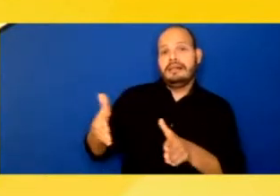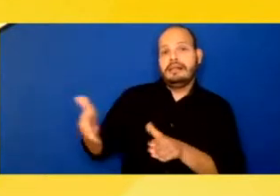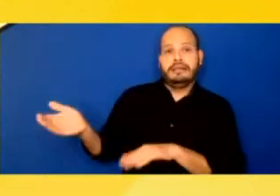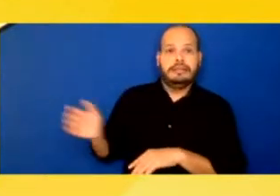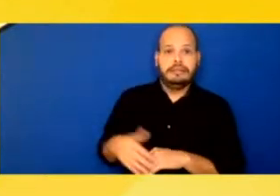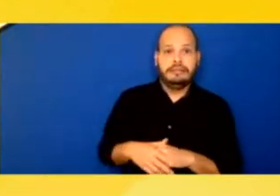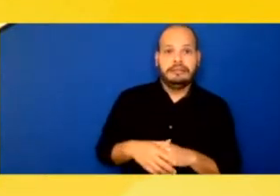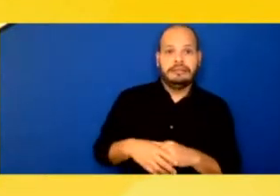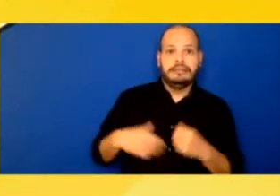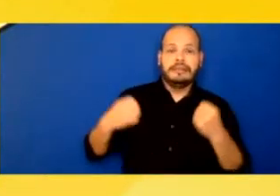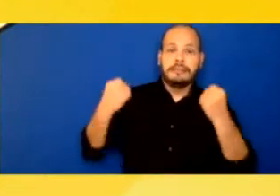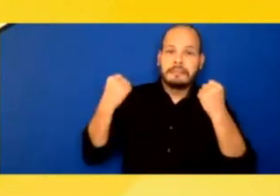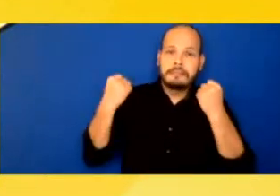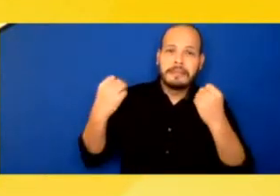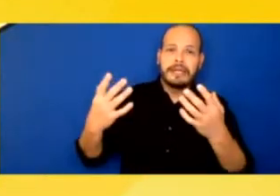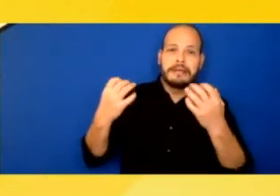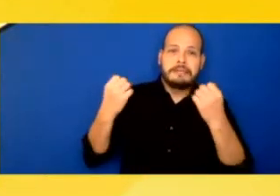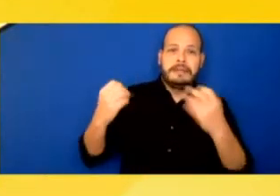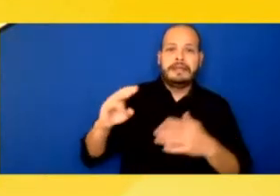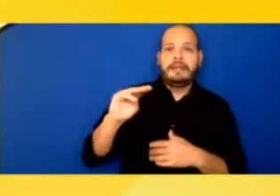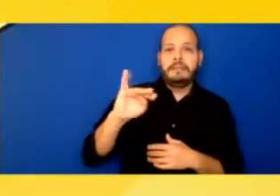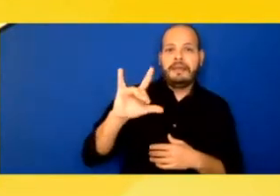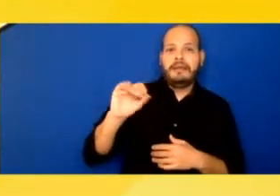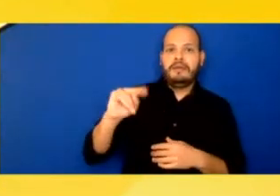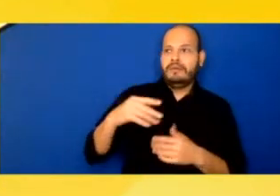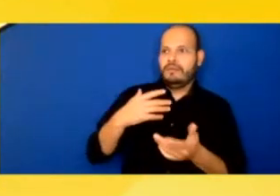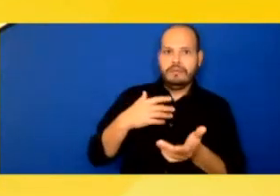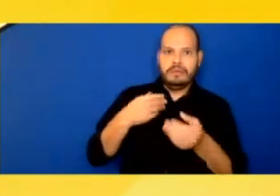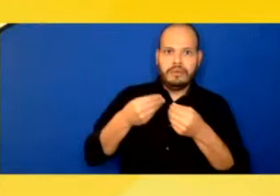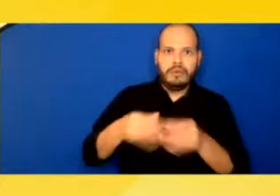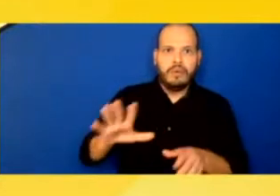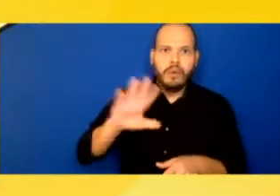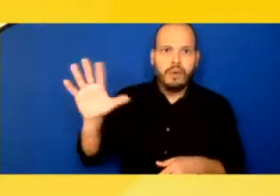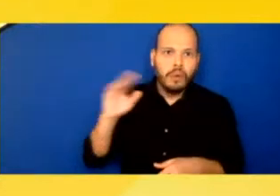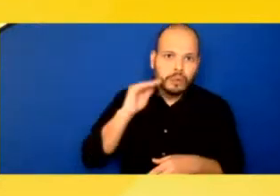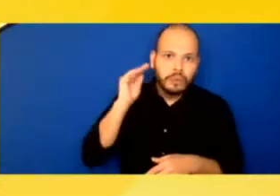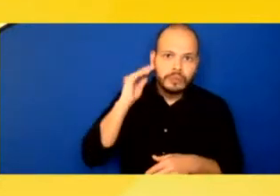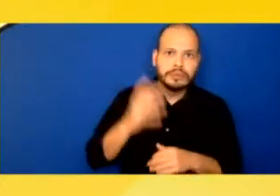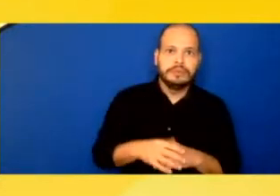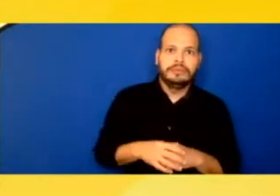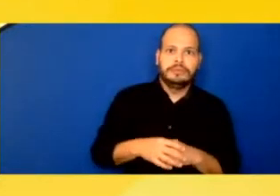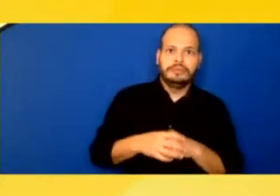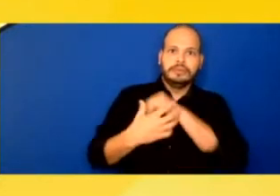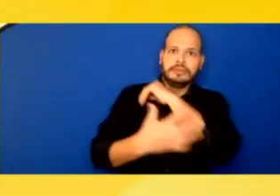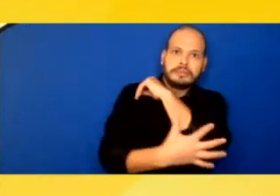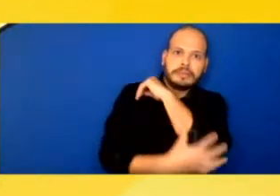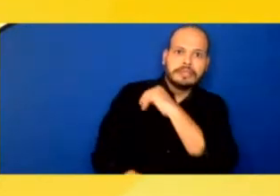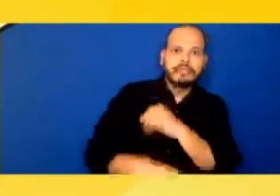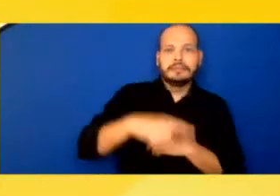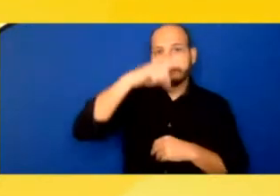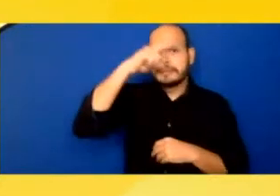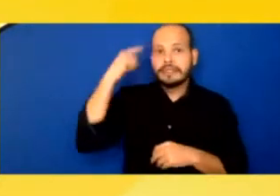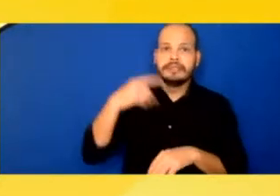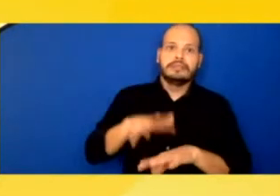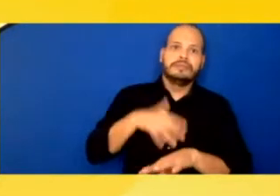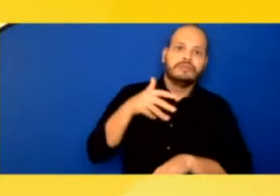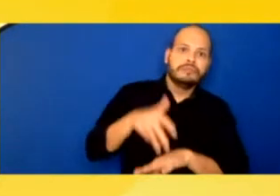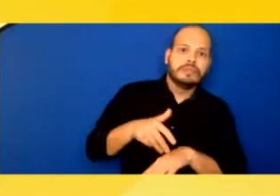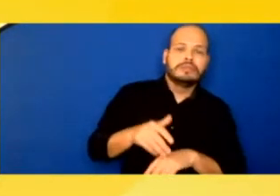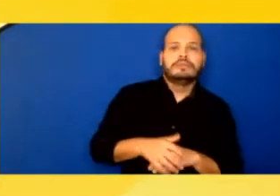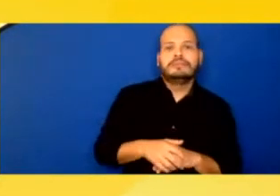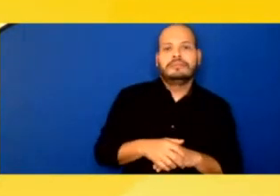so alive and well, poor people, Black people, Native people, the earth is like the